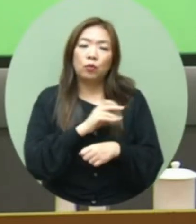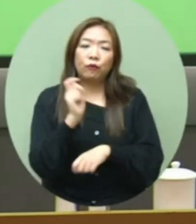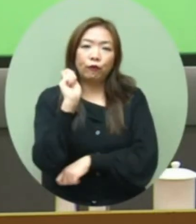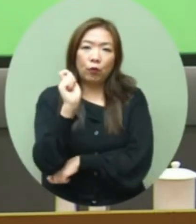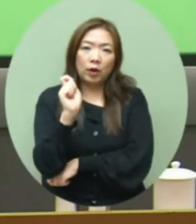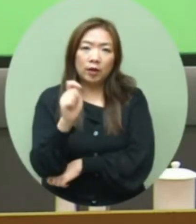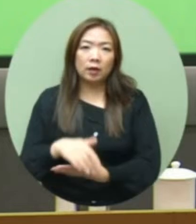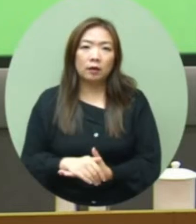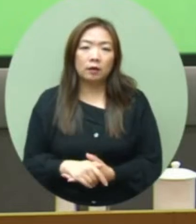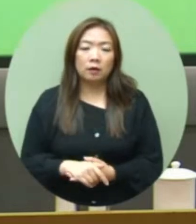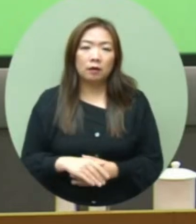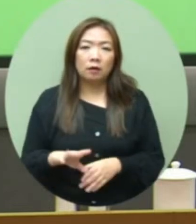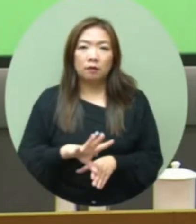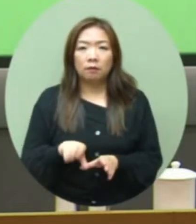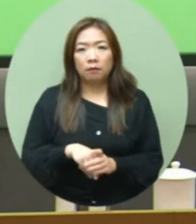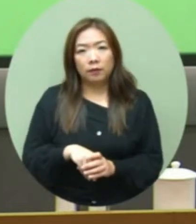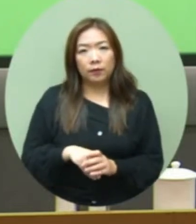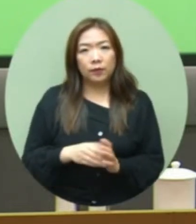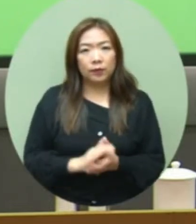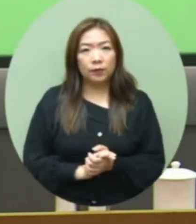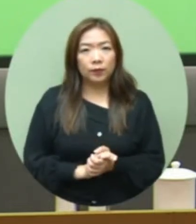There are measures on welfare,